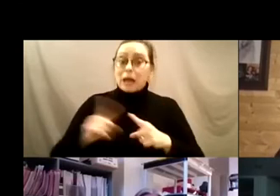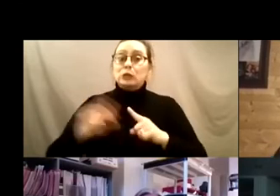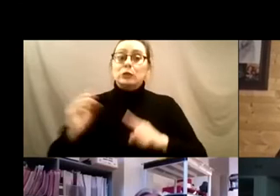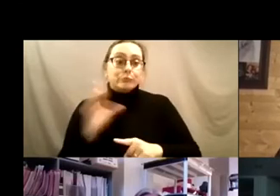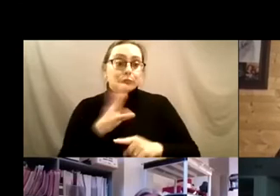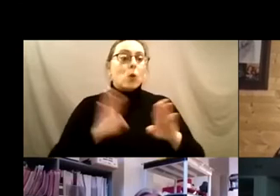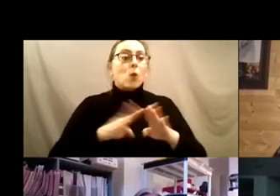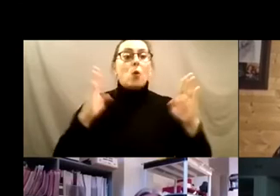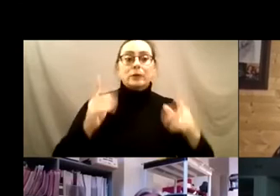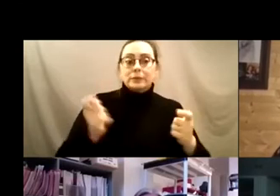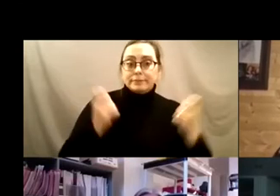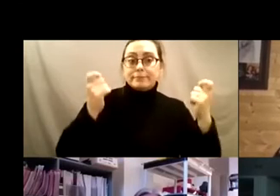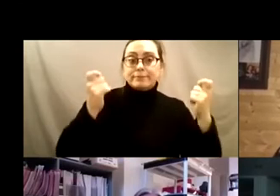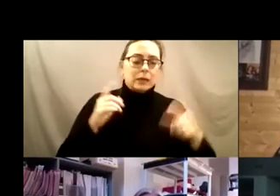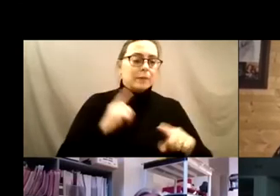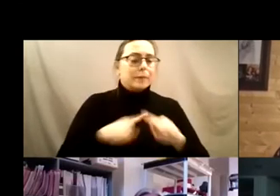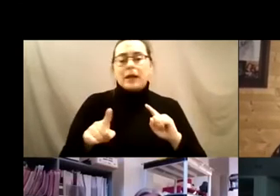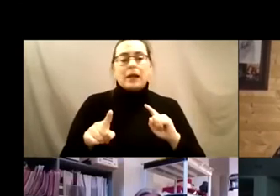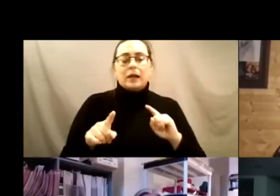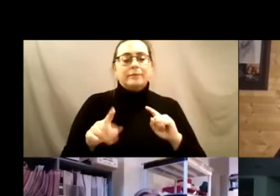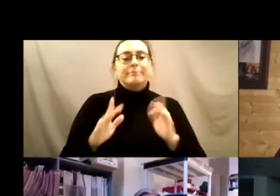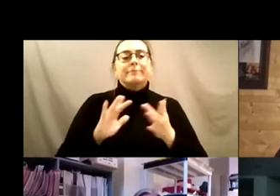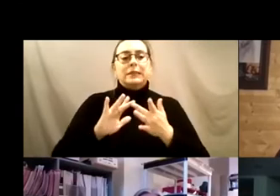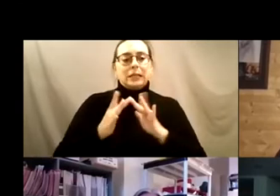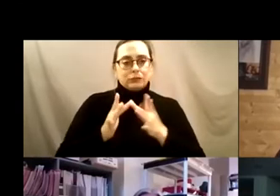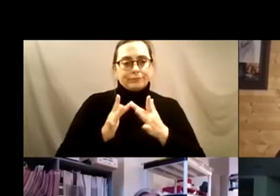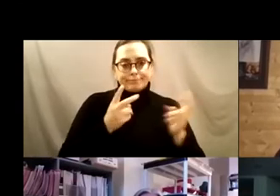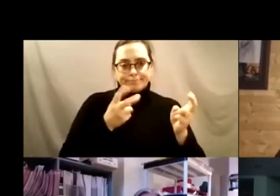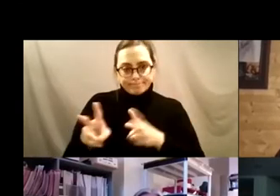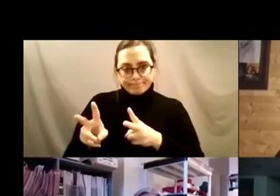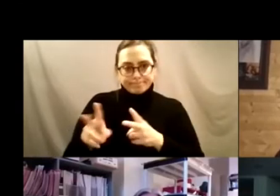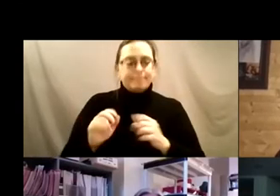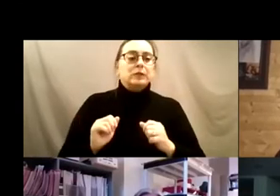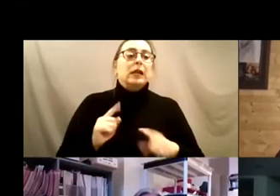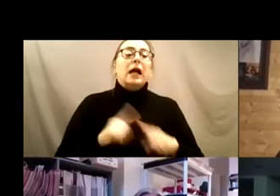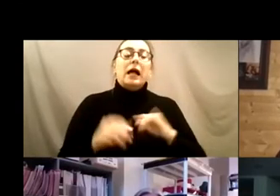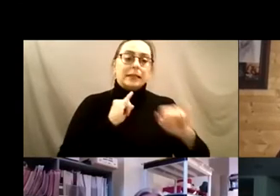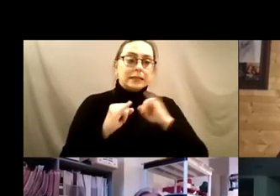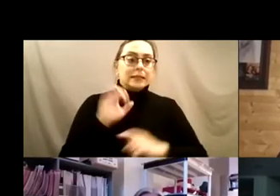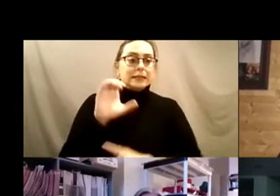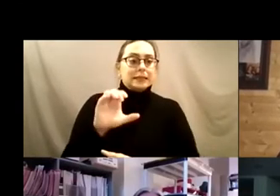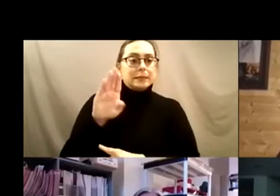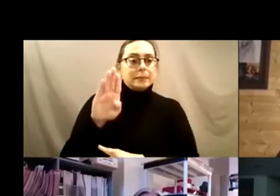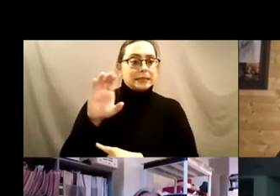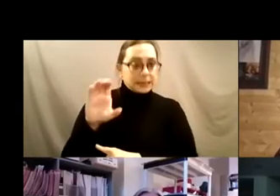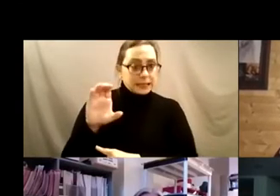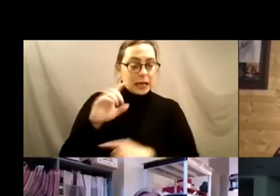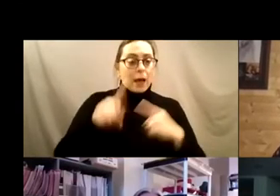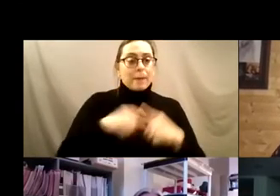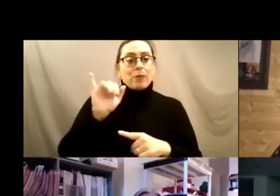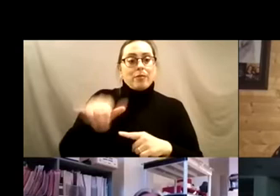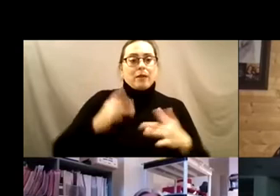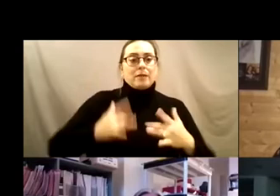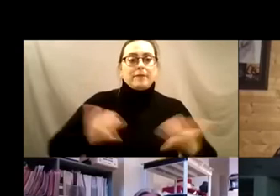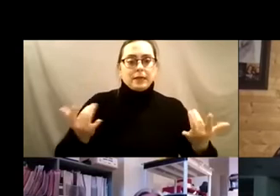opening reception, but instead the art got viewed online. I also gave an interview with CBC about the event,